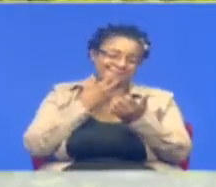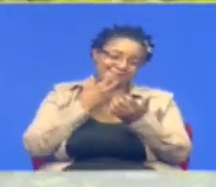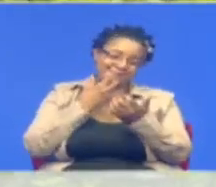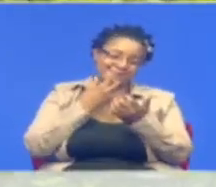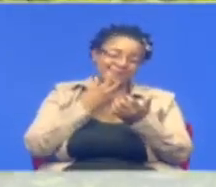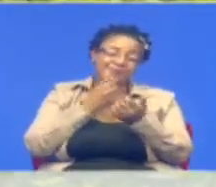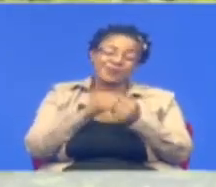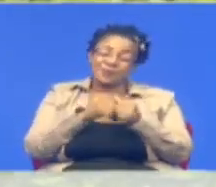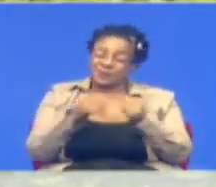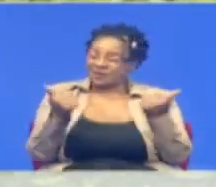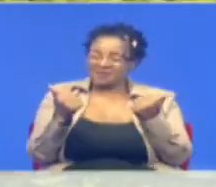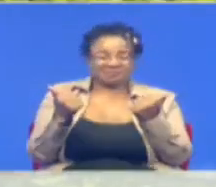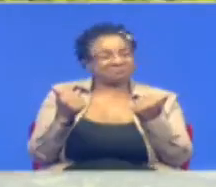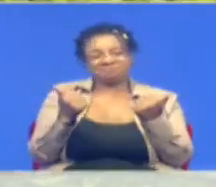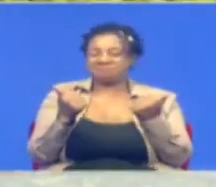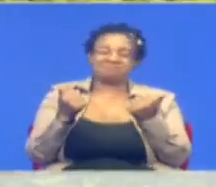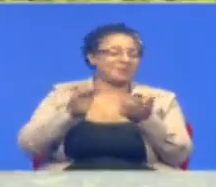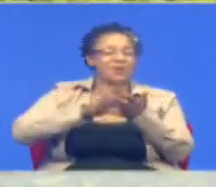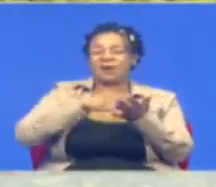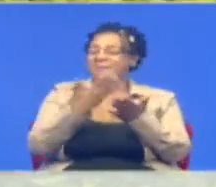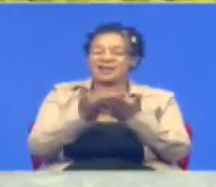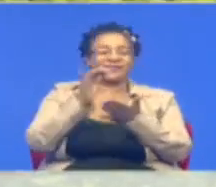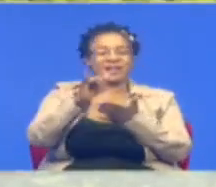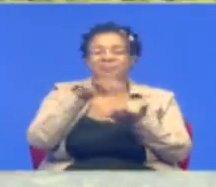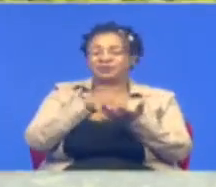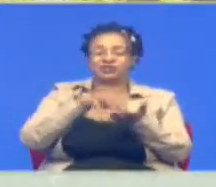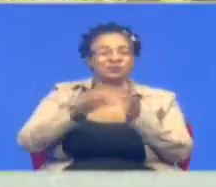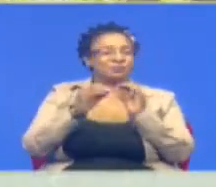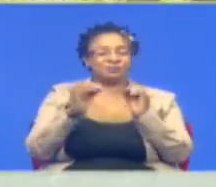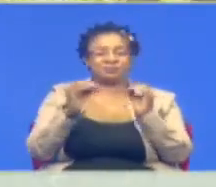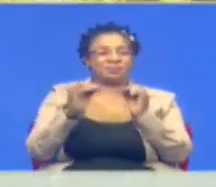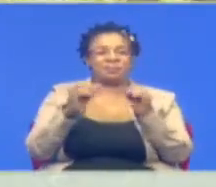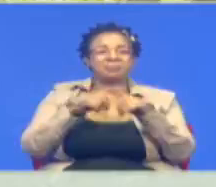Well, you don't apply for the position, but